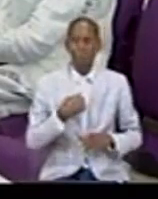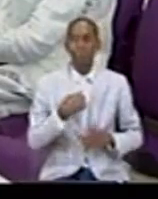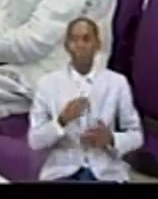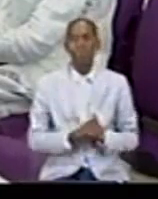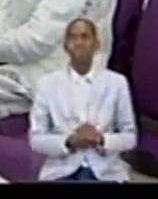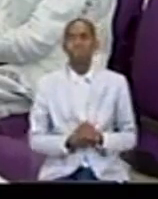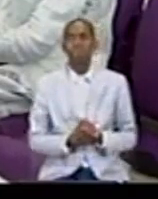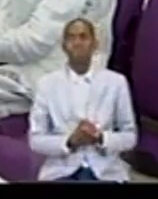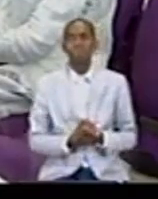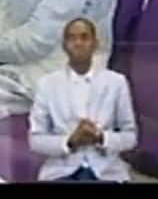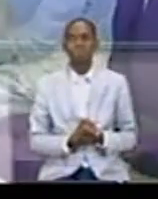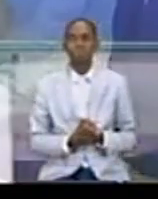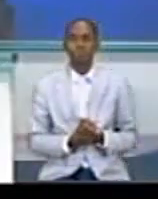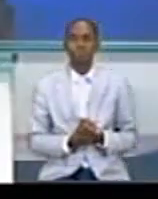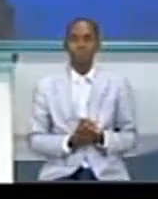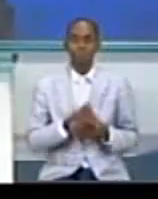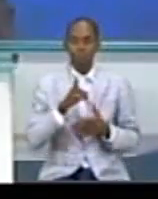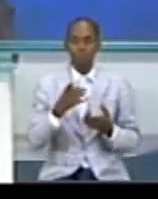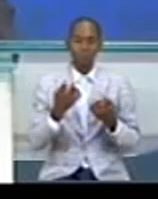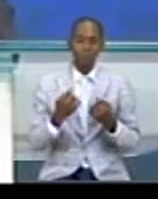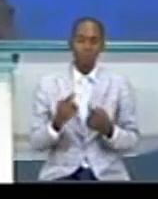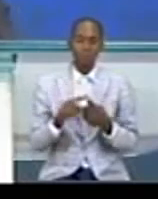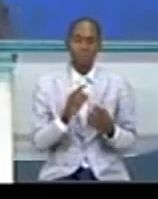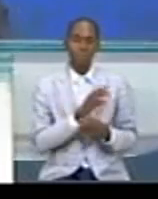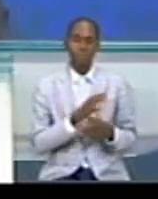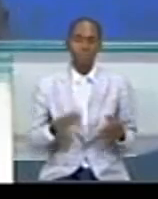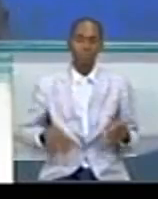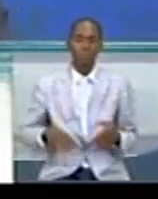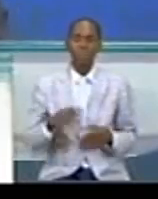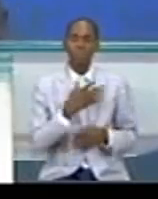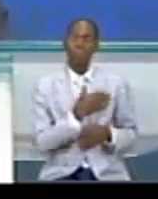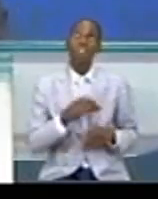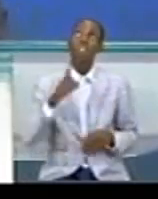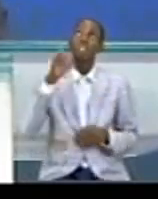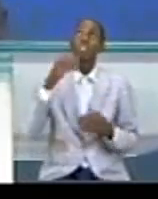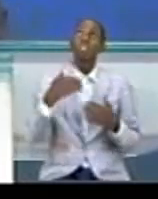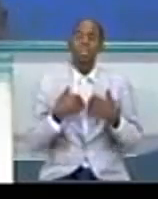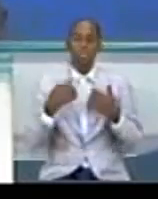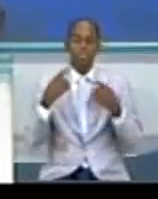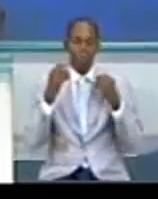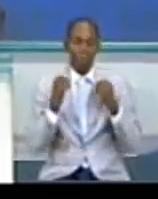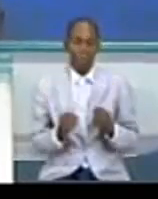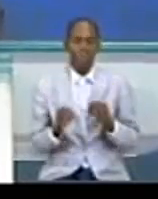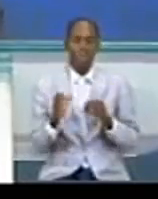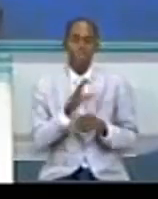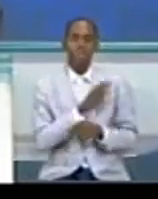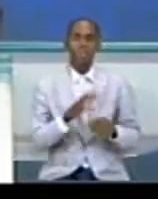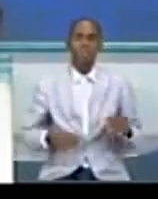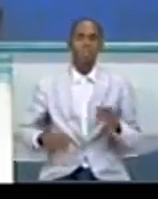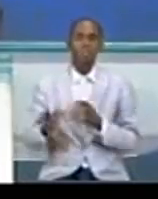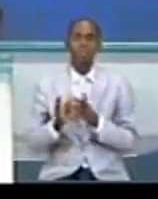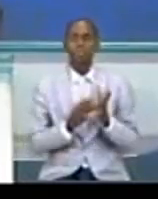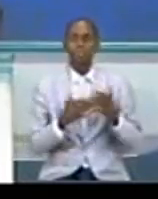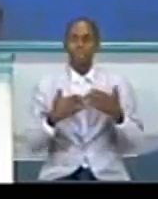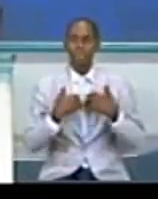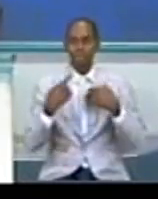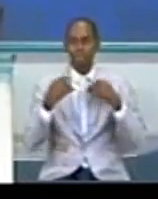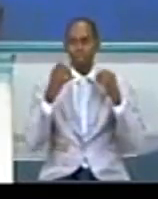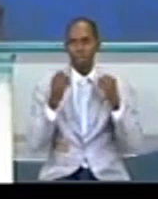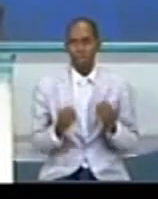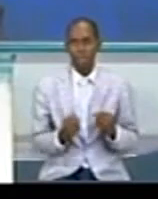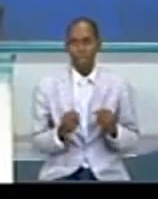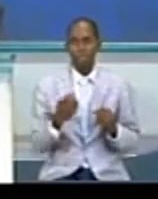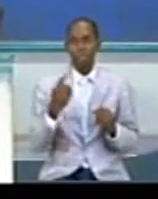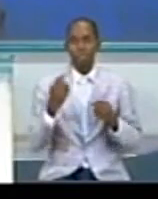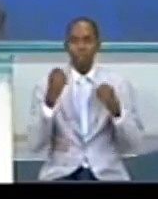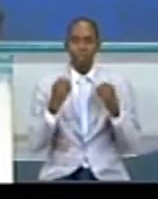You know, you've come to Christ and he has the power. Christ Jesus has the power. The